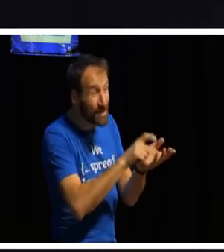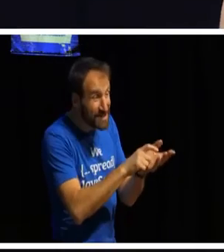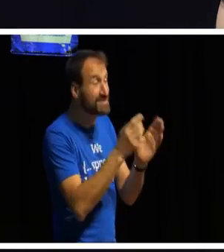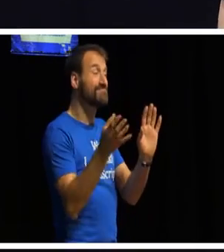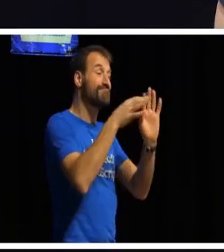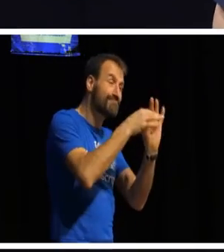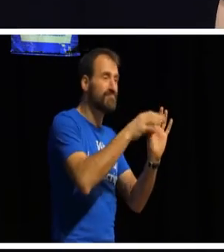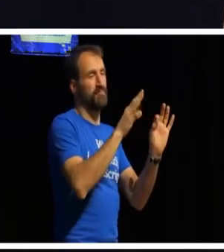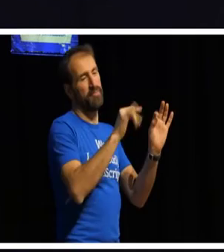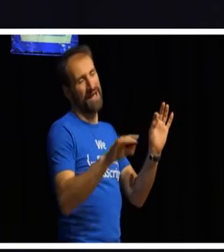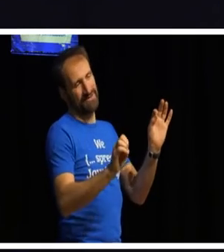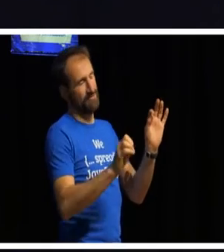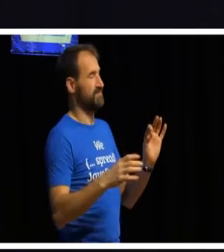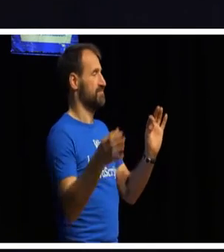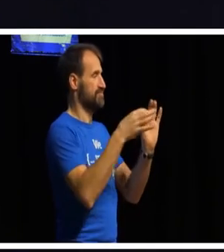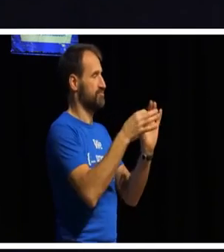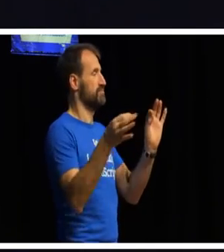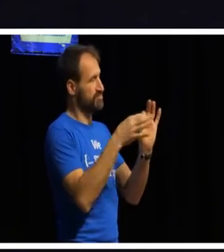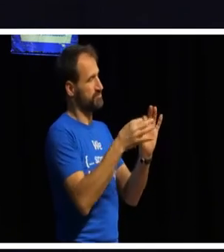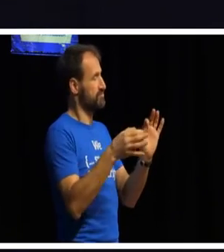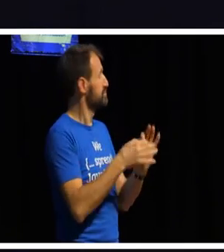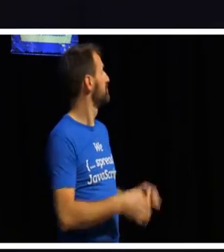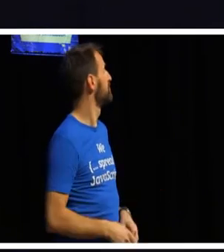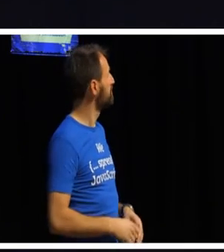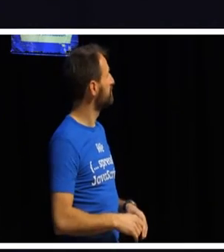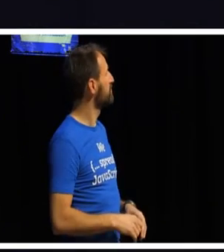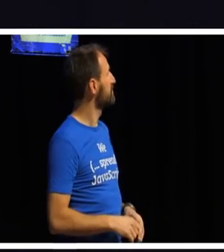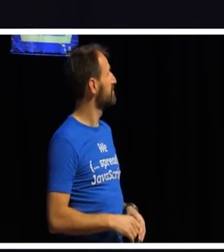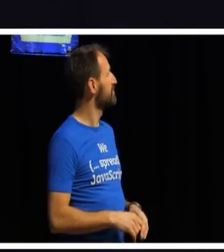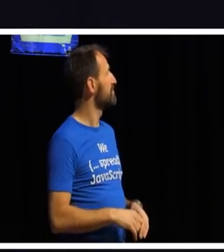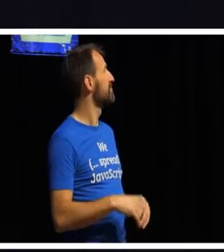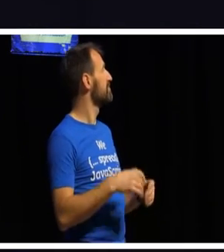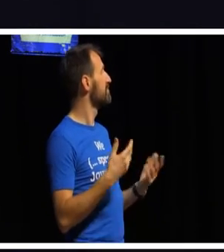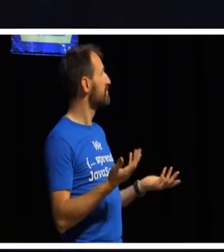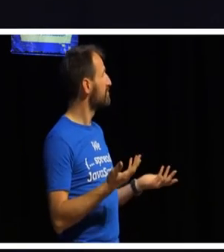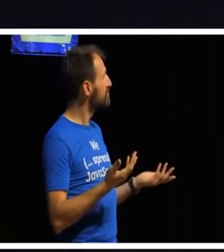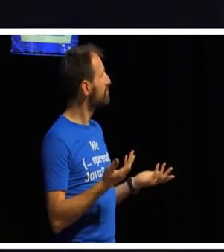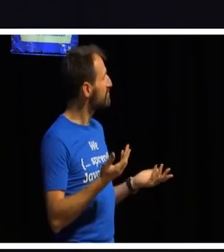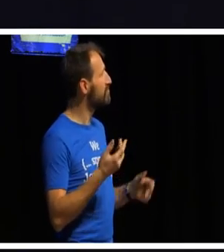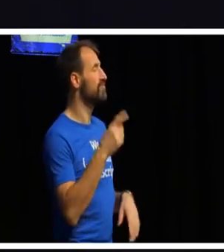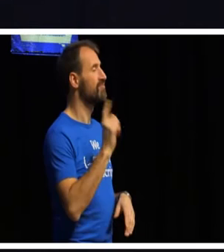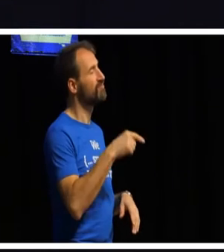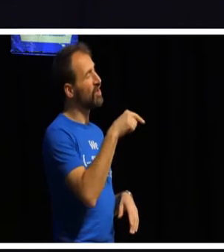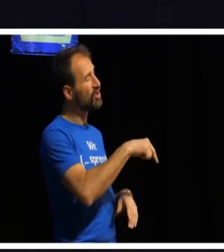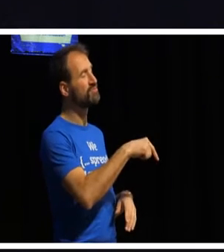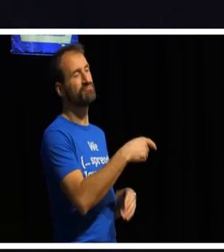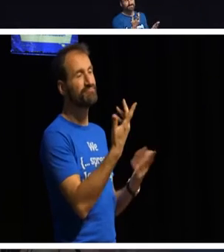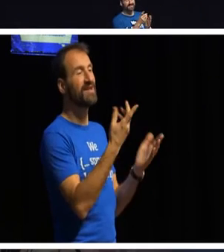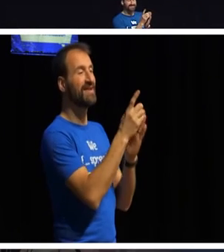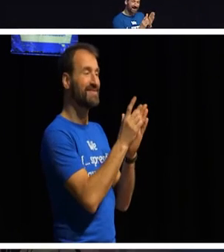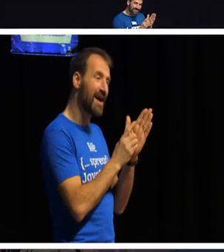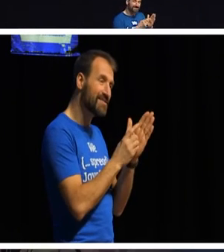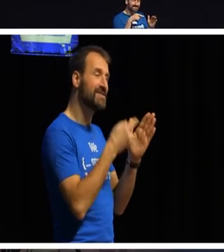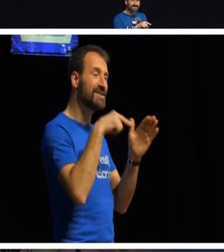call decode on each bit is a bit of a pain, and it's passing more data through JavaScript than we really want